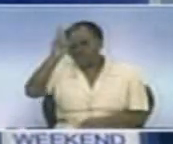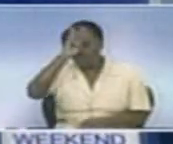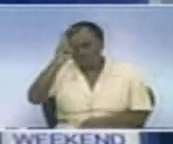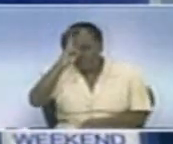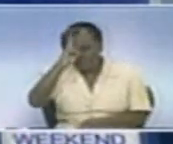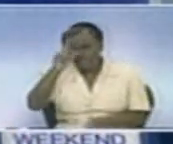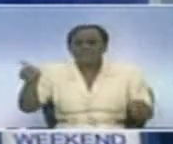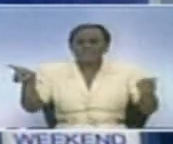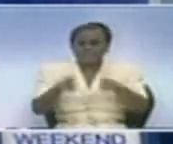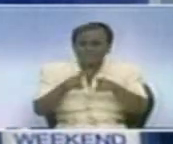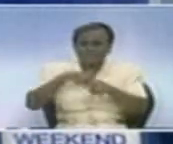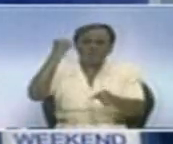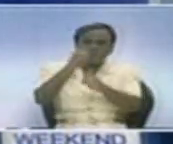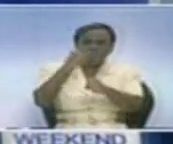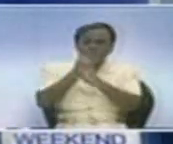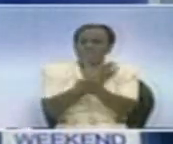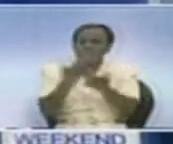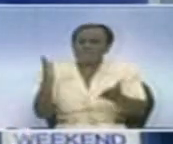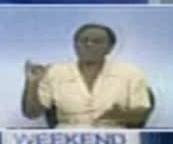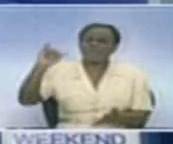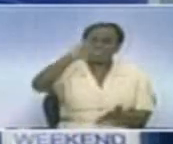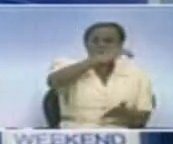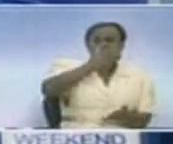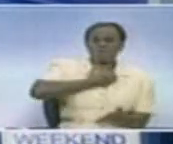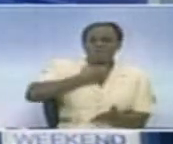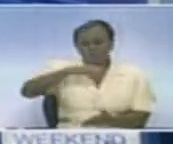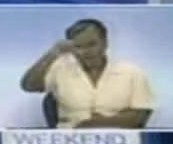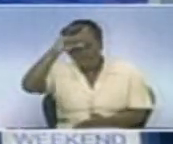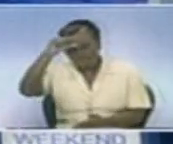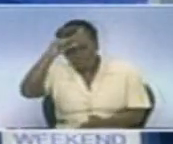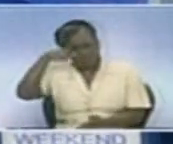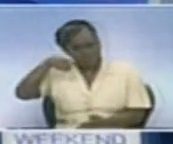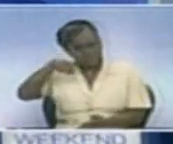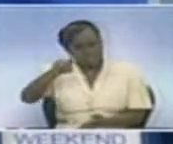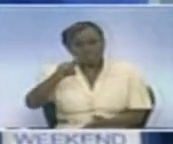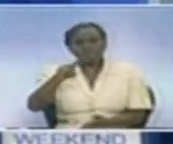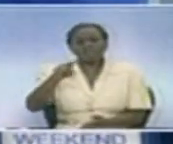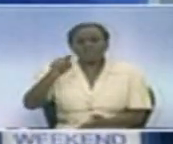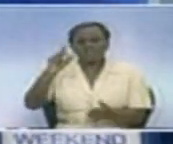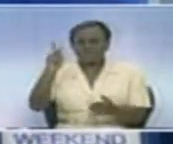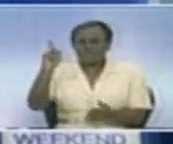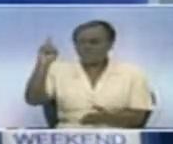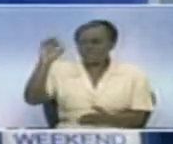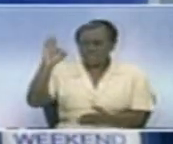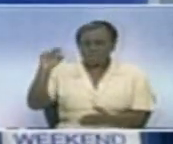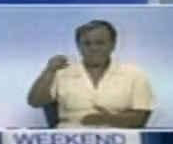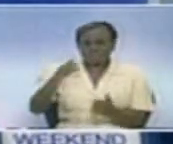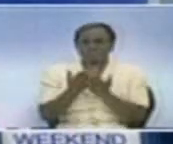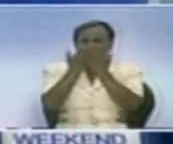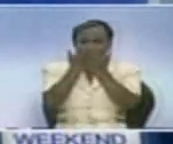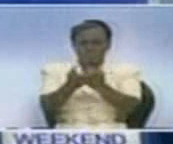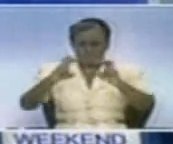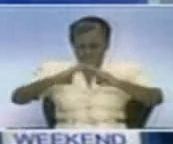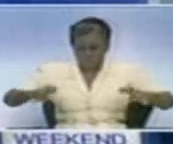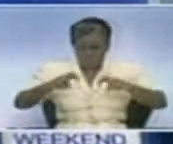In addition, the operations of any aircraft owned by government entities except the Kenya Defense Forces will be availed to the